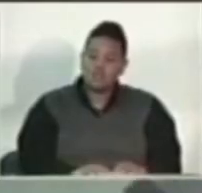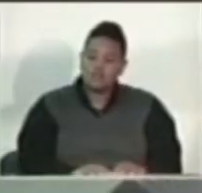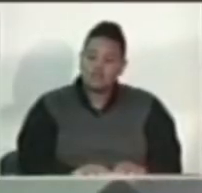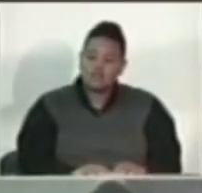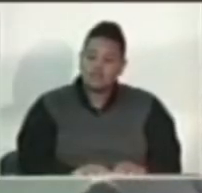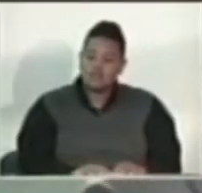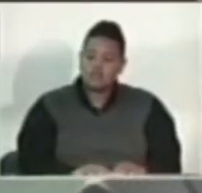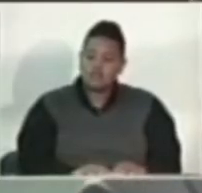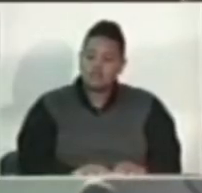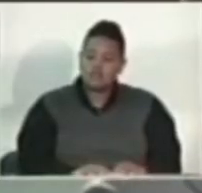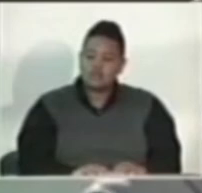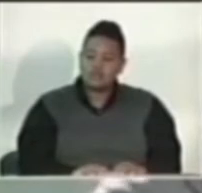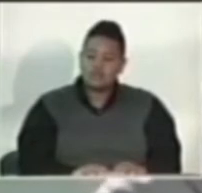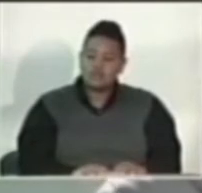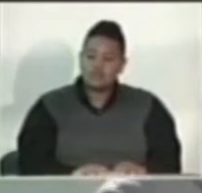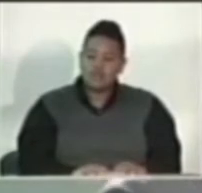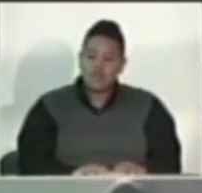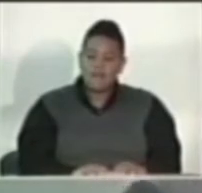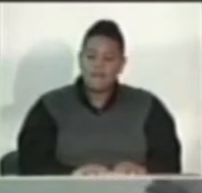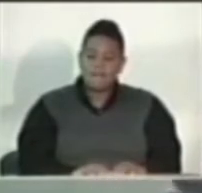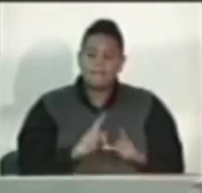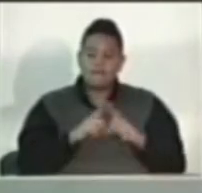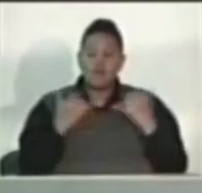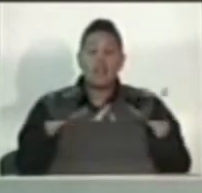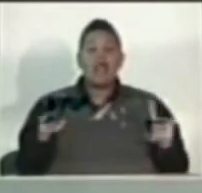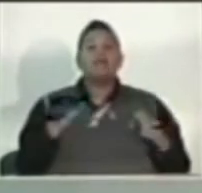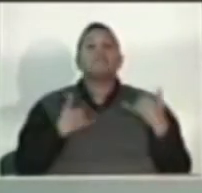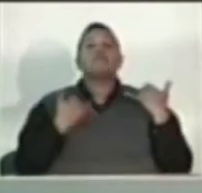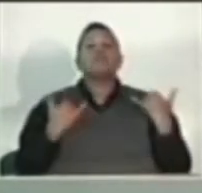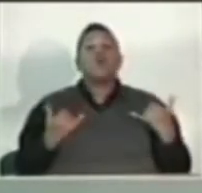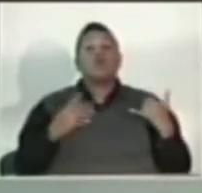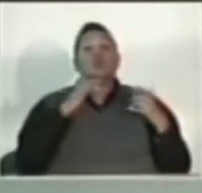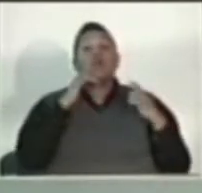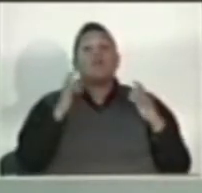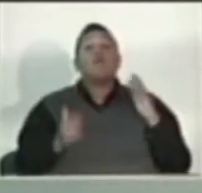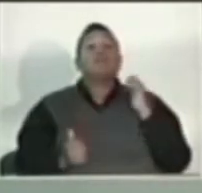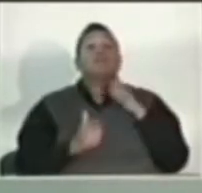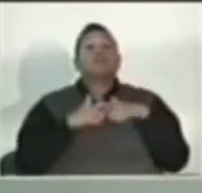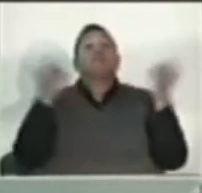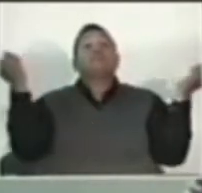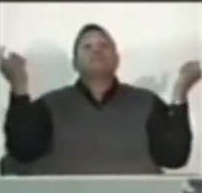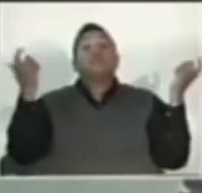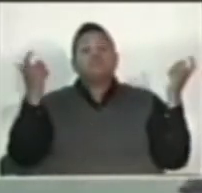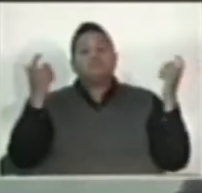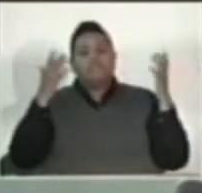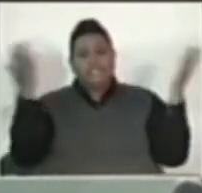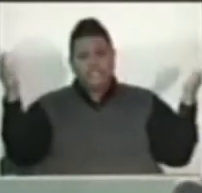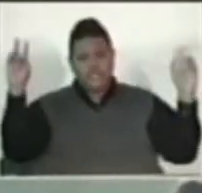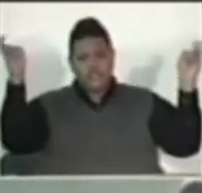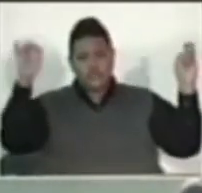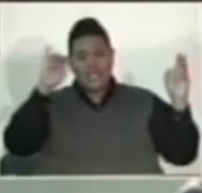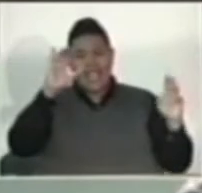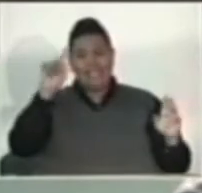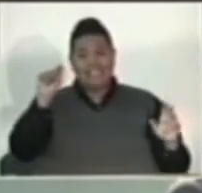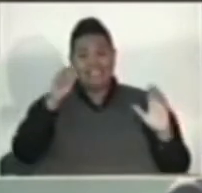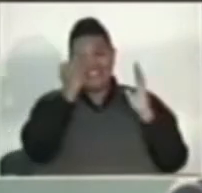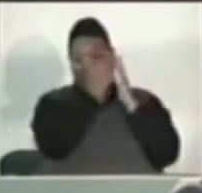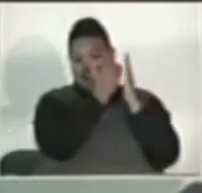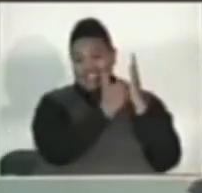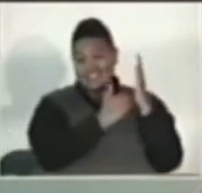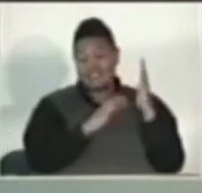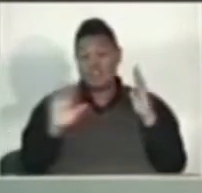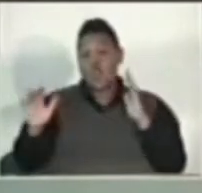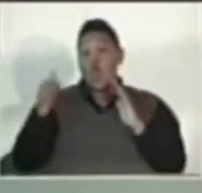Mr. Speaker, let me now outline the major items in the ICT roadmap that, based on their own